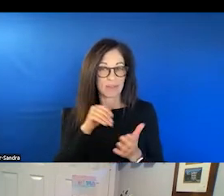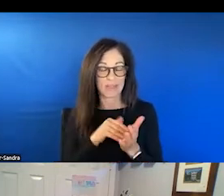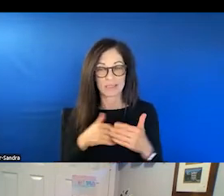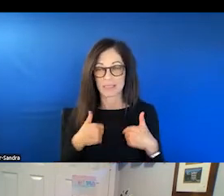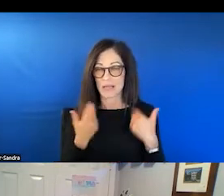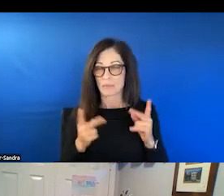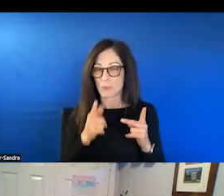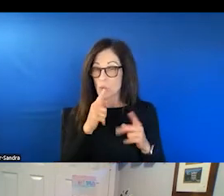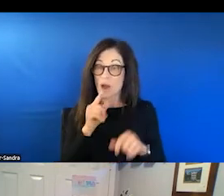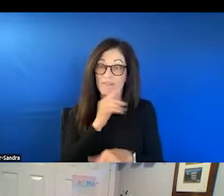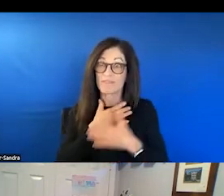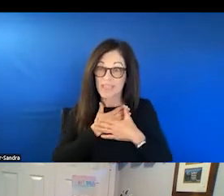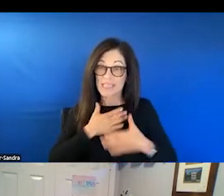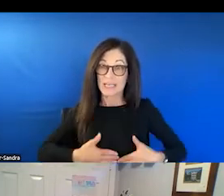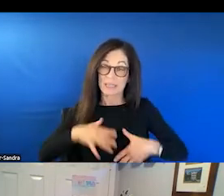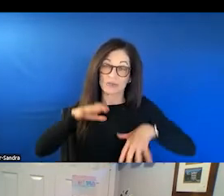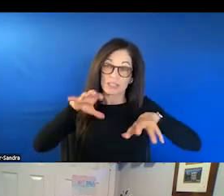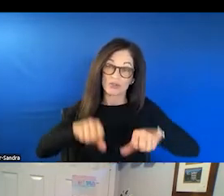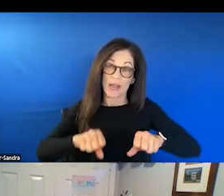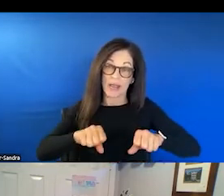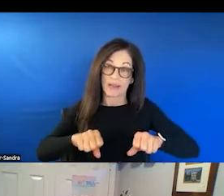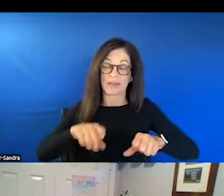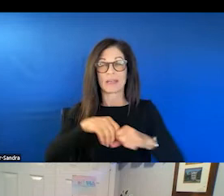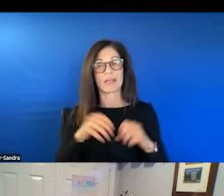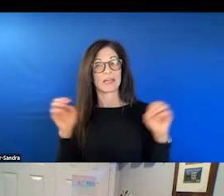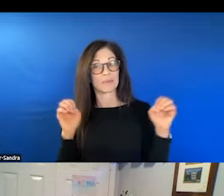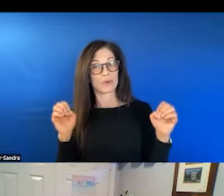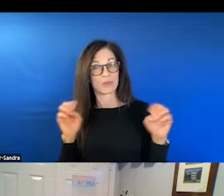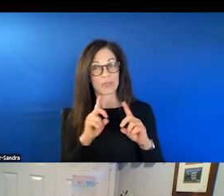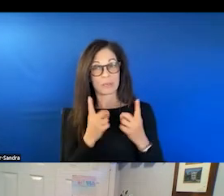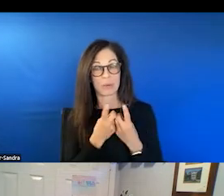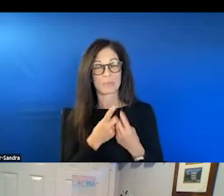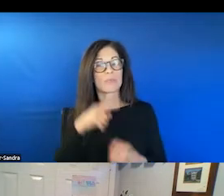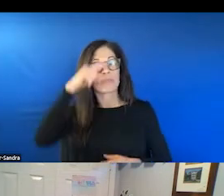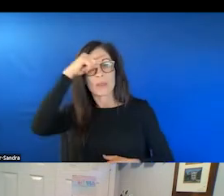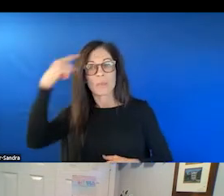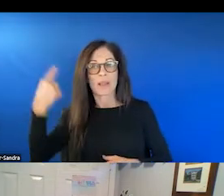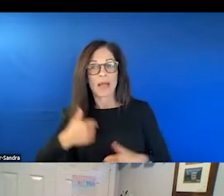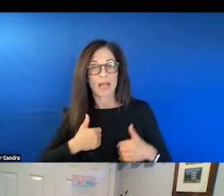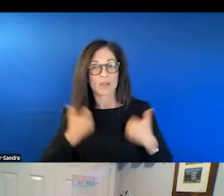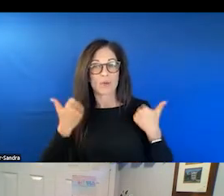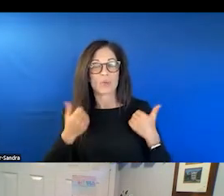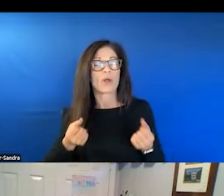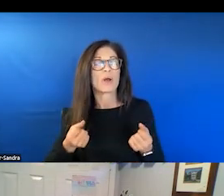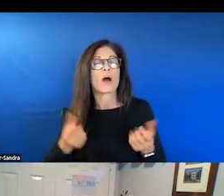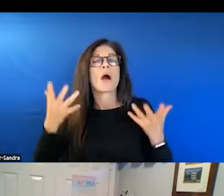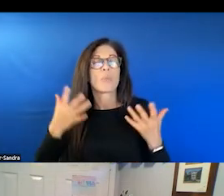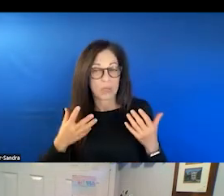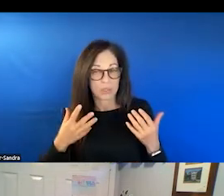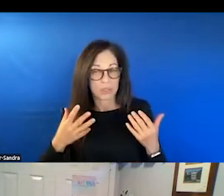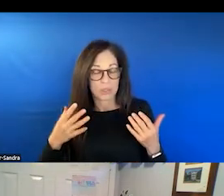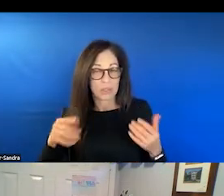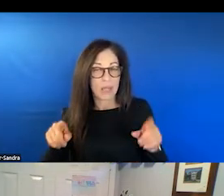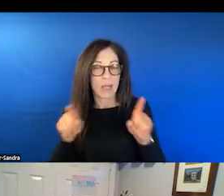physically restrained in the emergency department, Black youth were how much as likely as white youth to